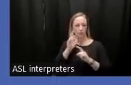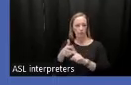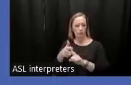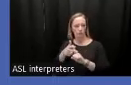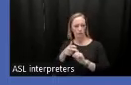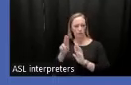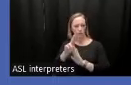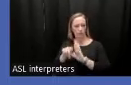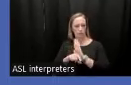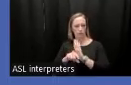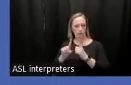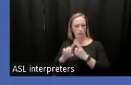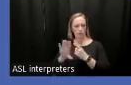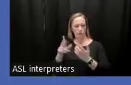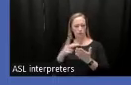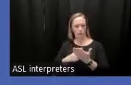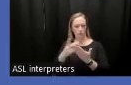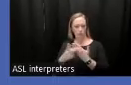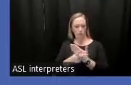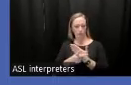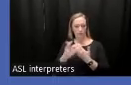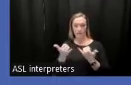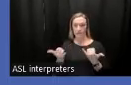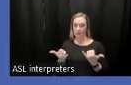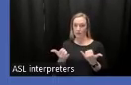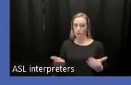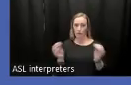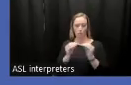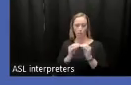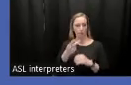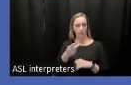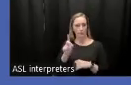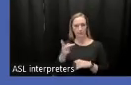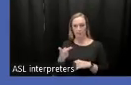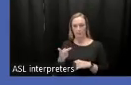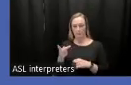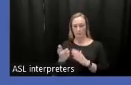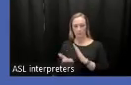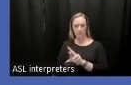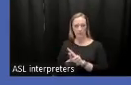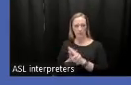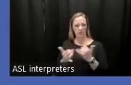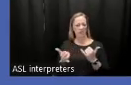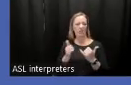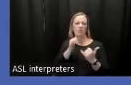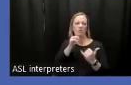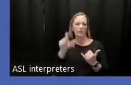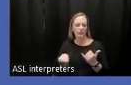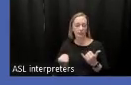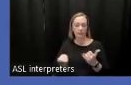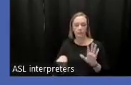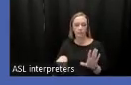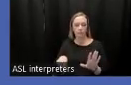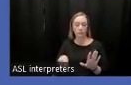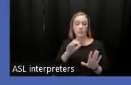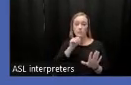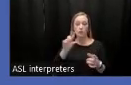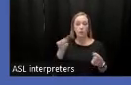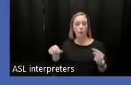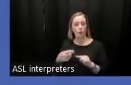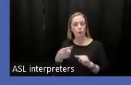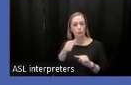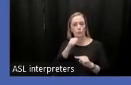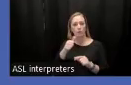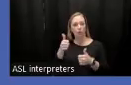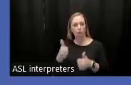longer have the PADP attachment, then it's not really all that necessary. I don't think it's not going to hurt you, but it doesn't really add anything, because all we have to